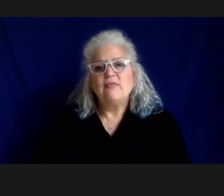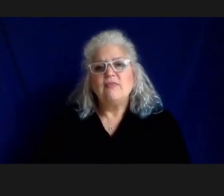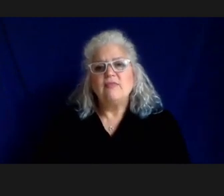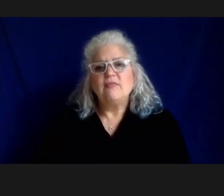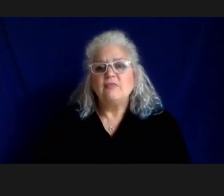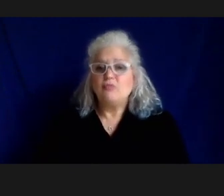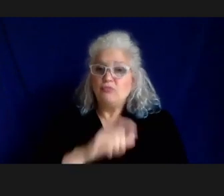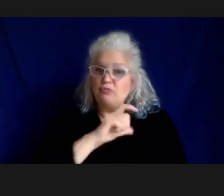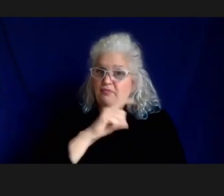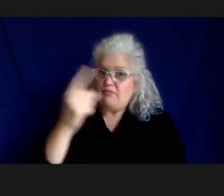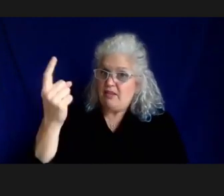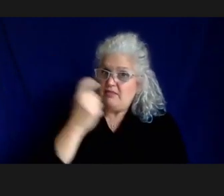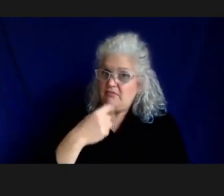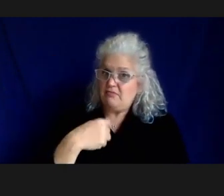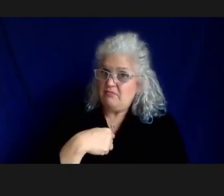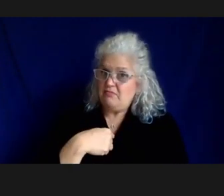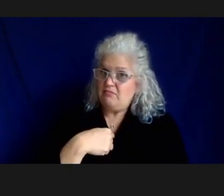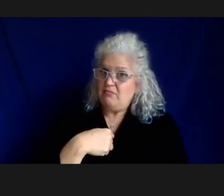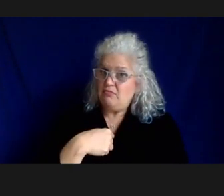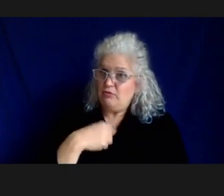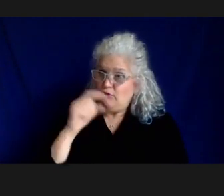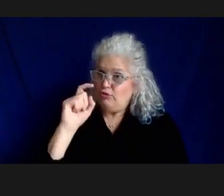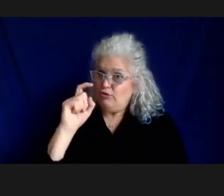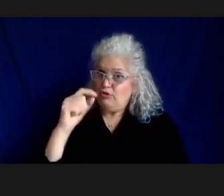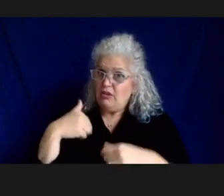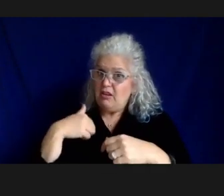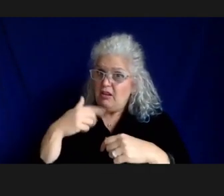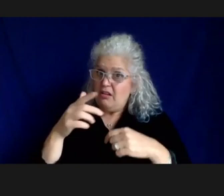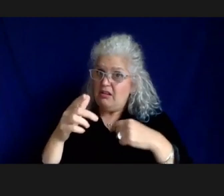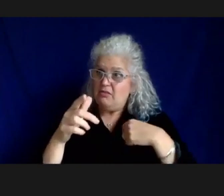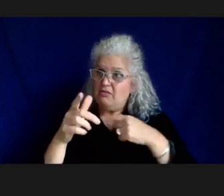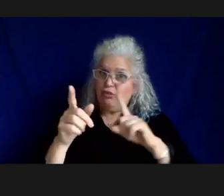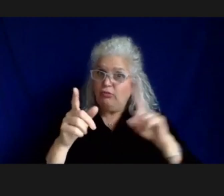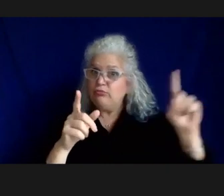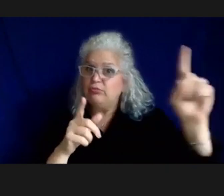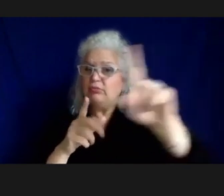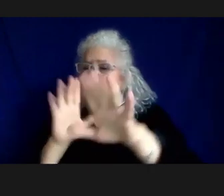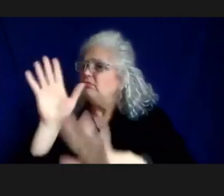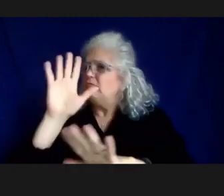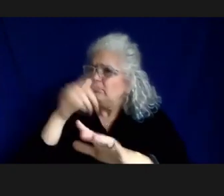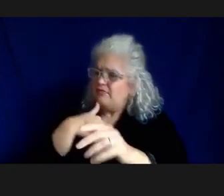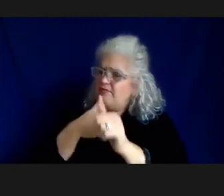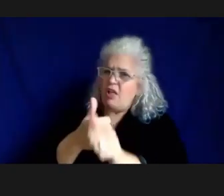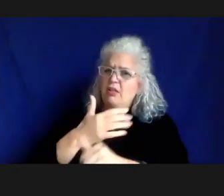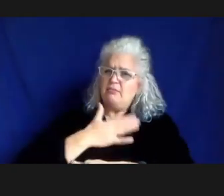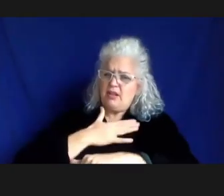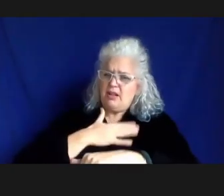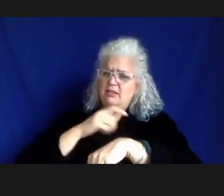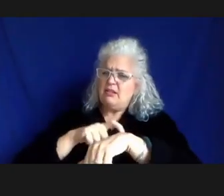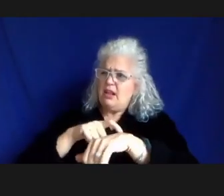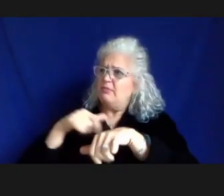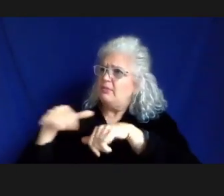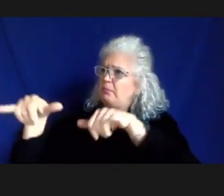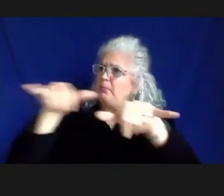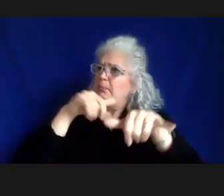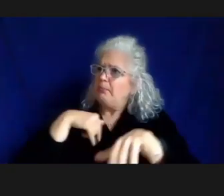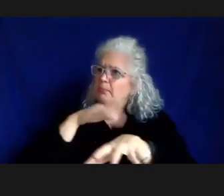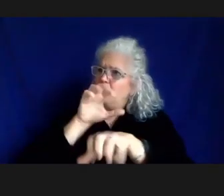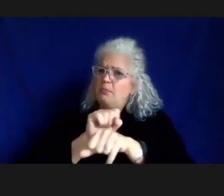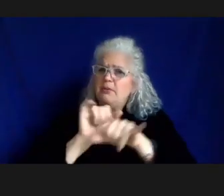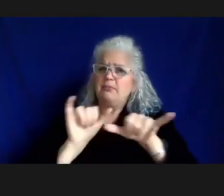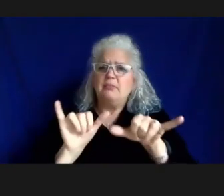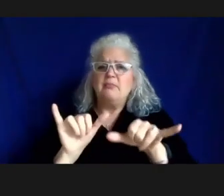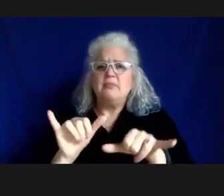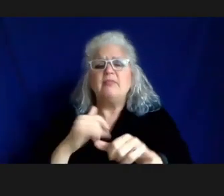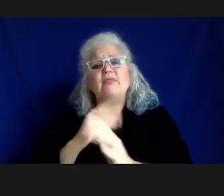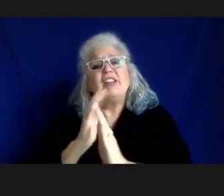I see the line is moving pretty fast, and I'm going to stand right in line with everybody else, enjoy the sunshine, the fresh air with my mask